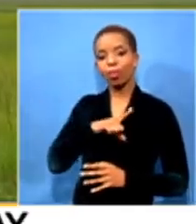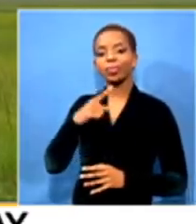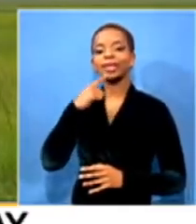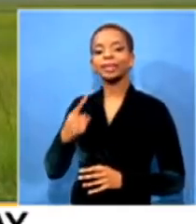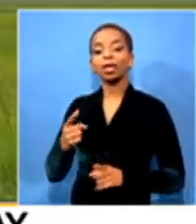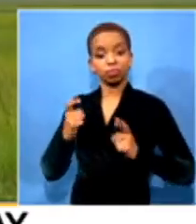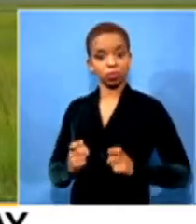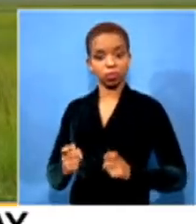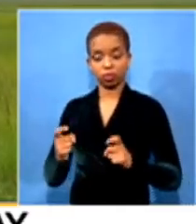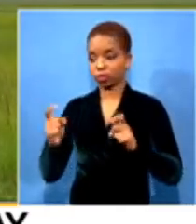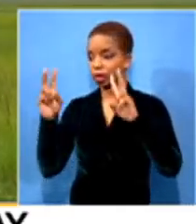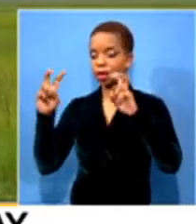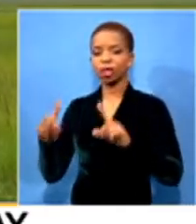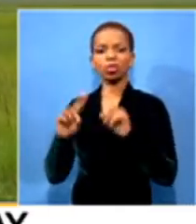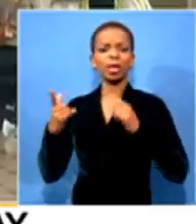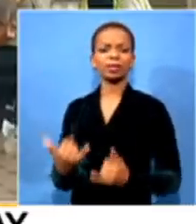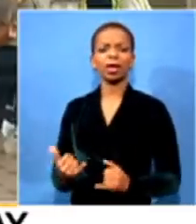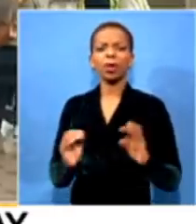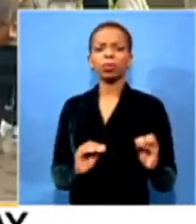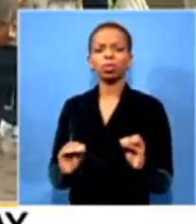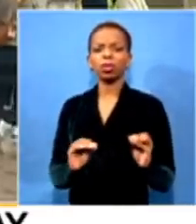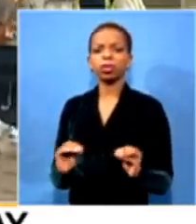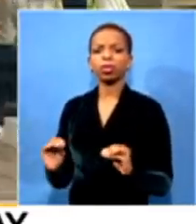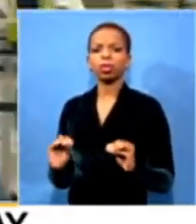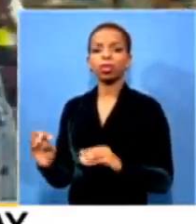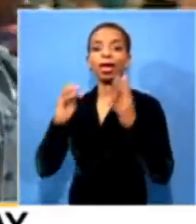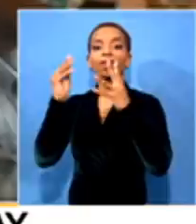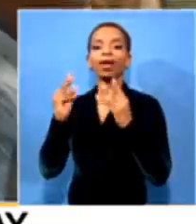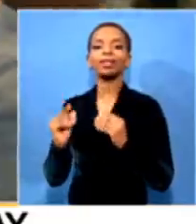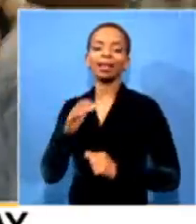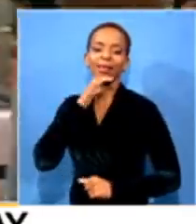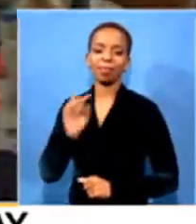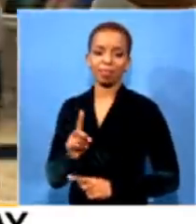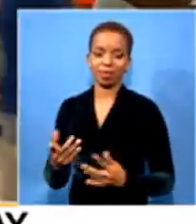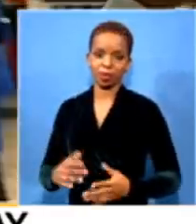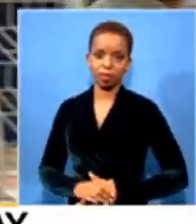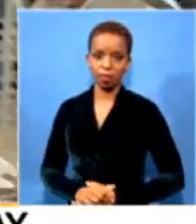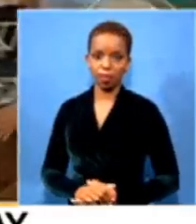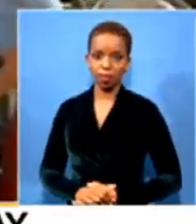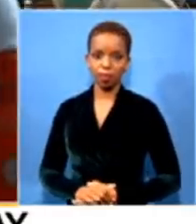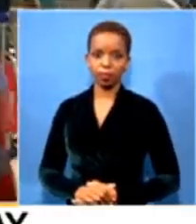financial repercussions of these delays for an already battered airline?